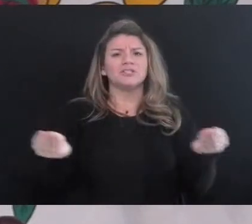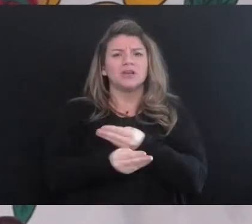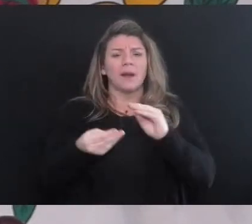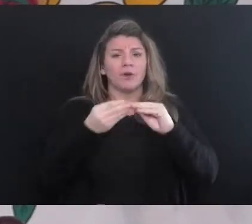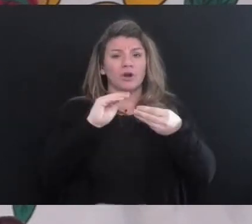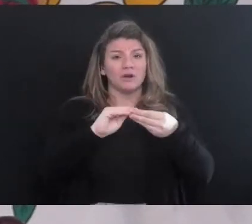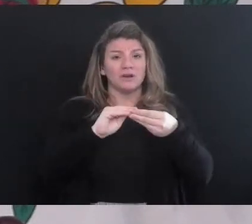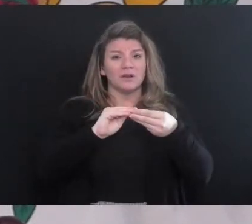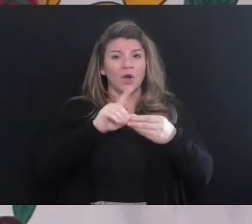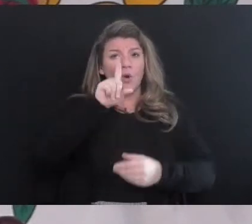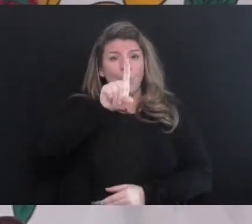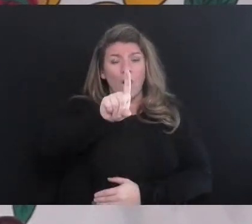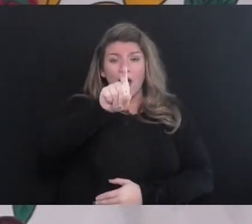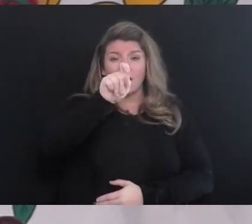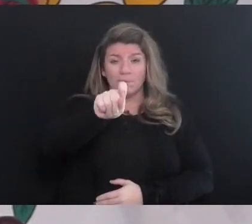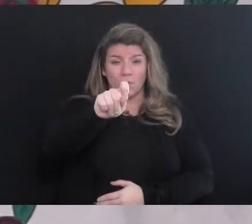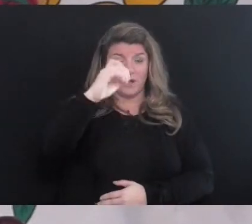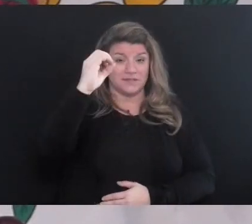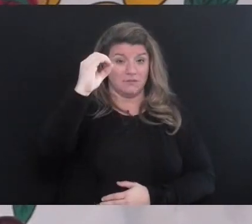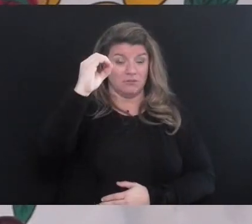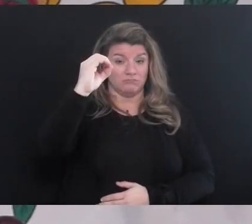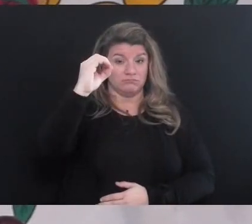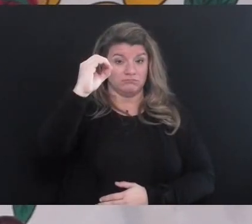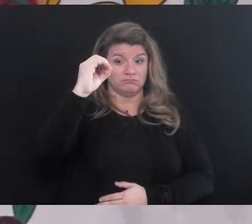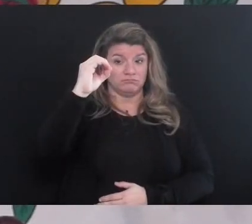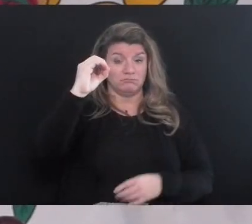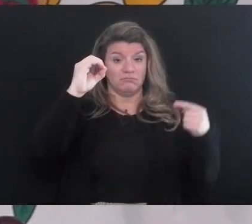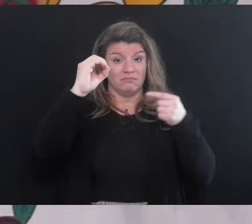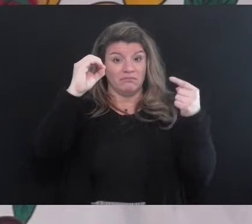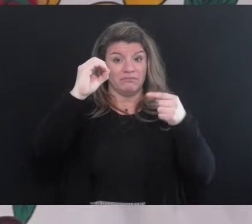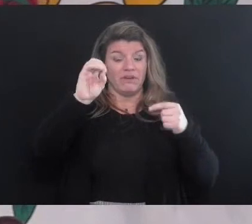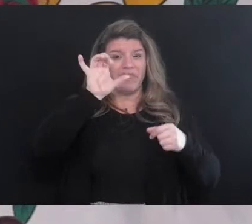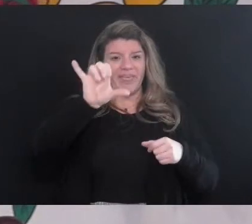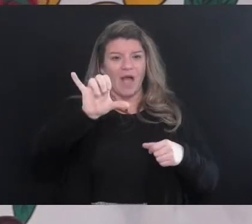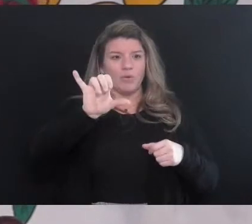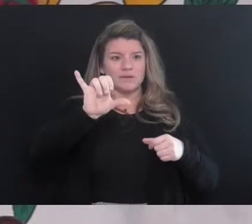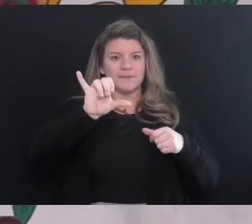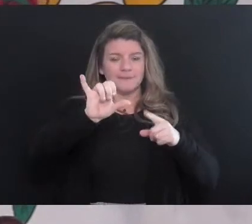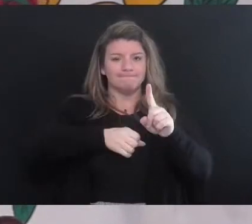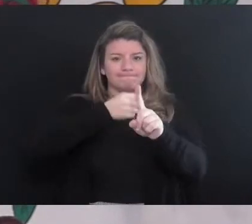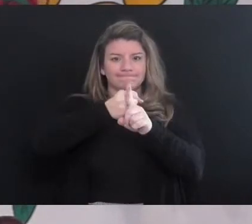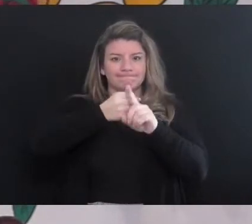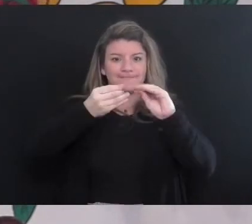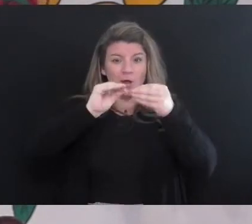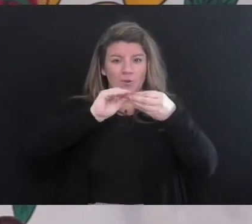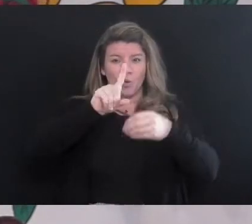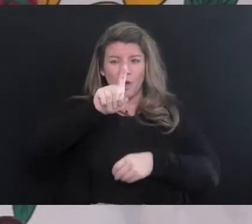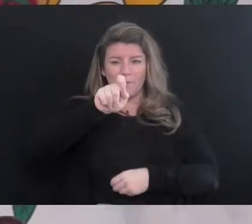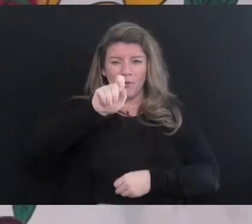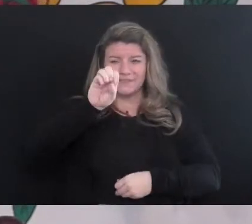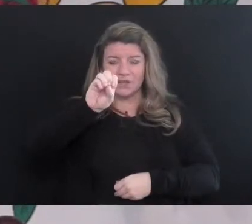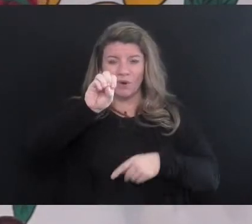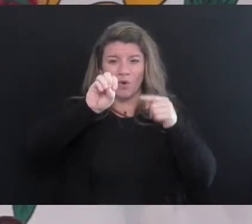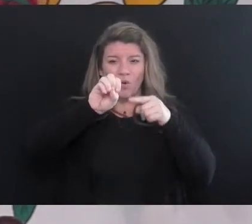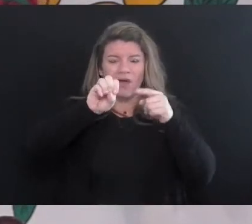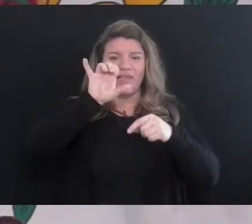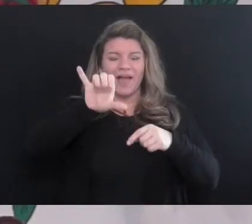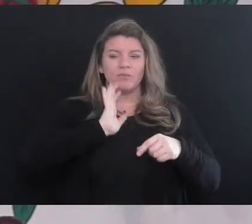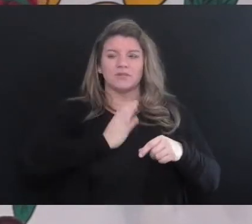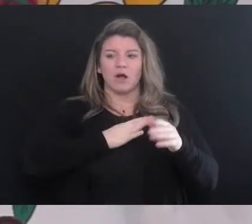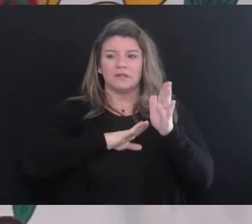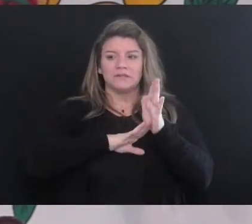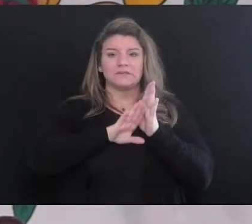at 1.0. That's the breakoff, 1.0. That's the tipping